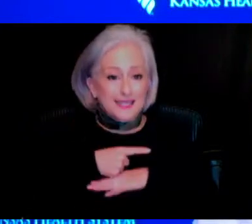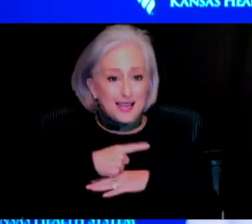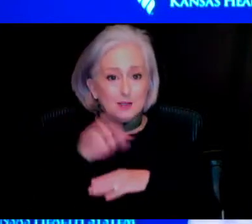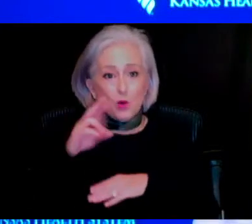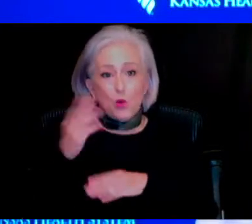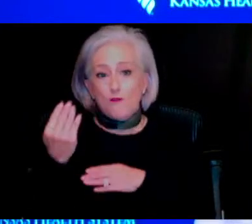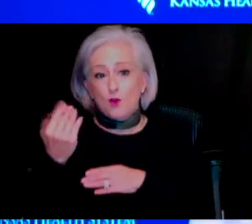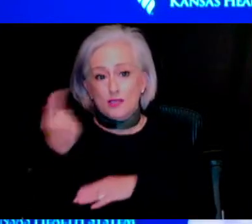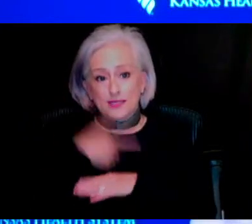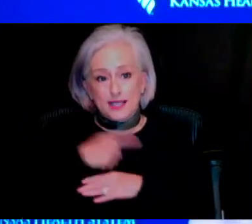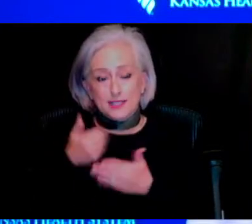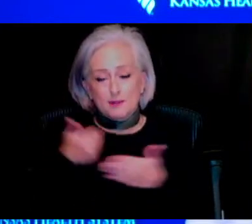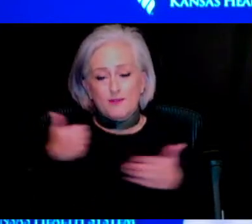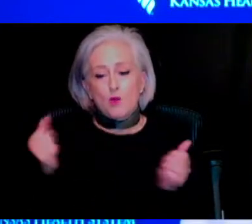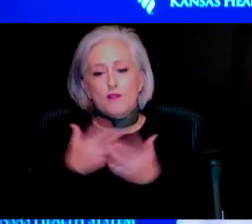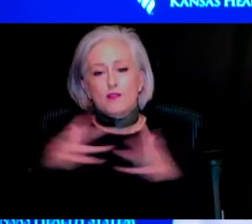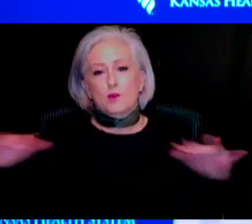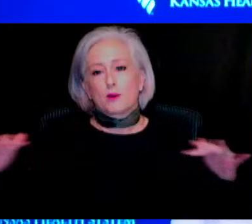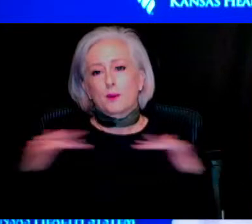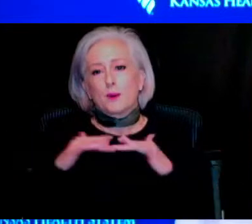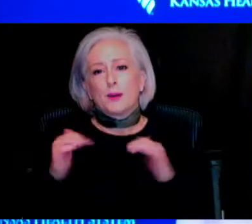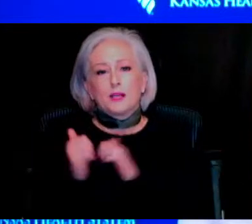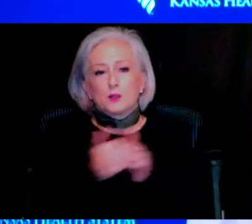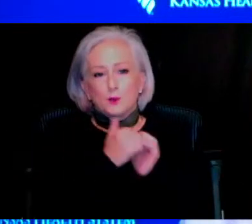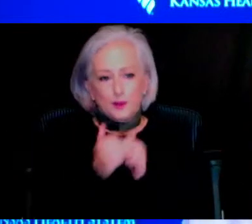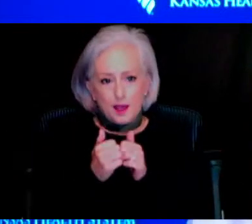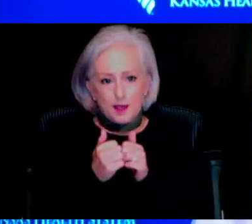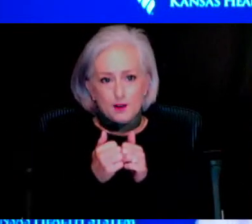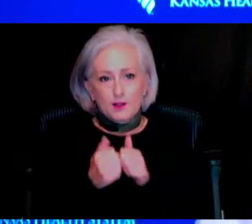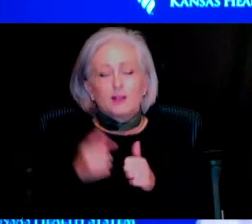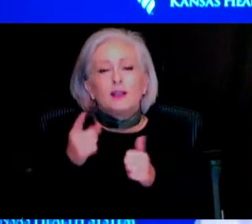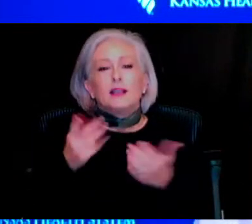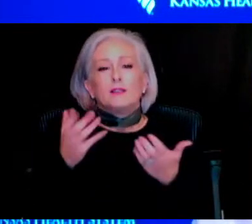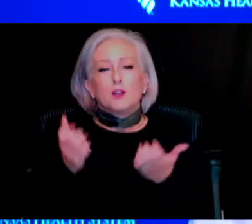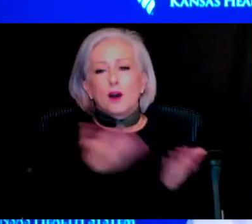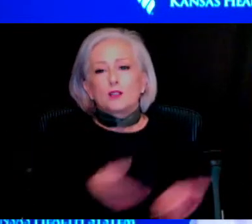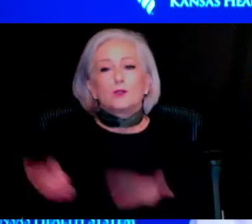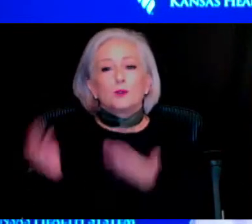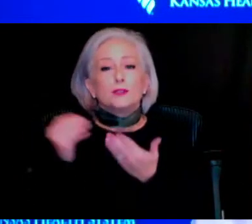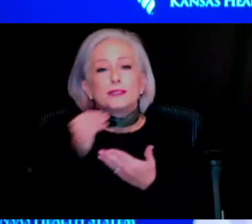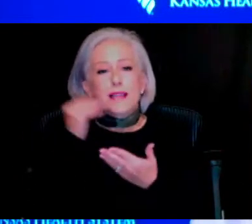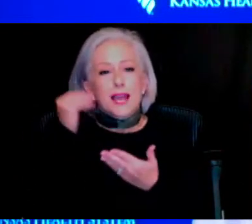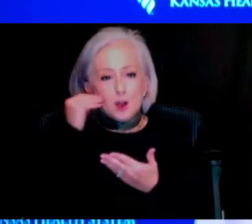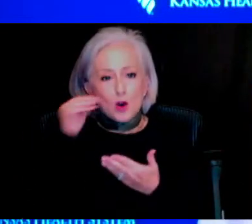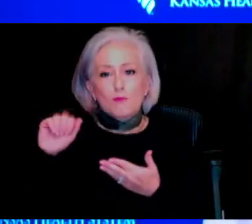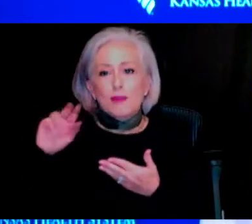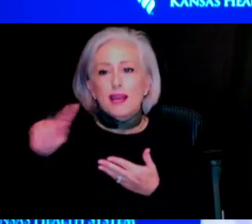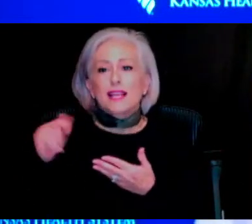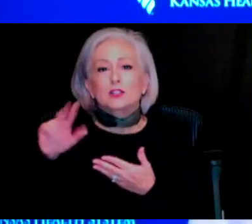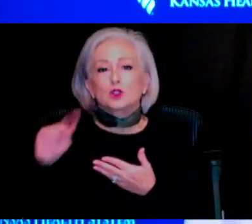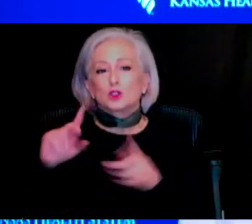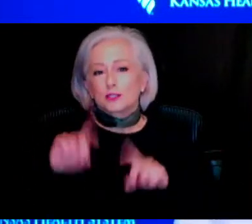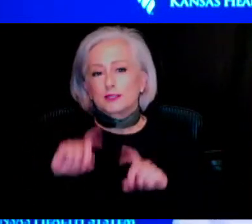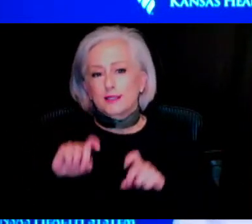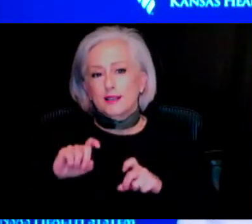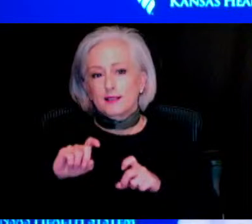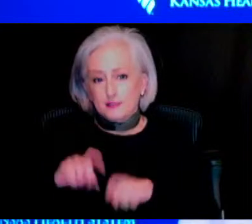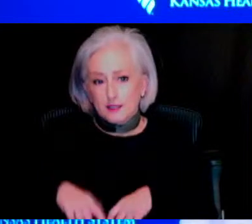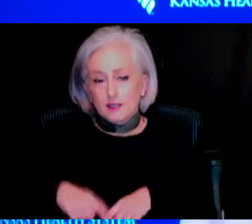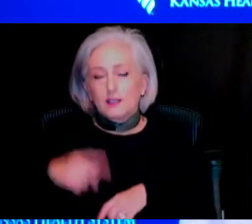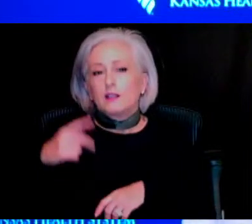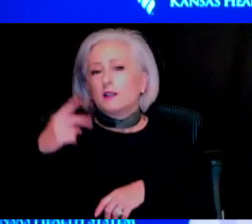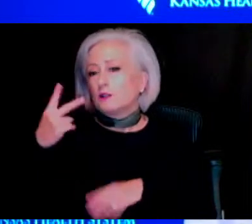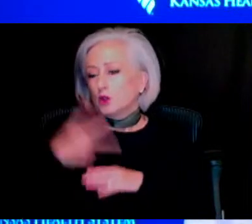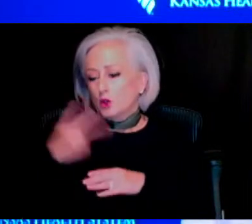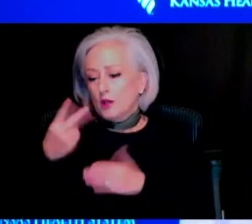if you want to take one of those take-home antigen tests the day before, 2 days before, and the day before, or also go